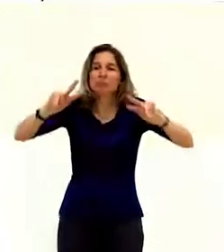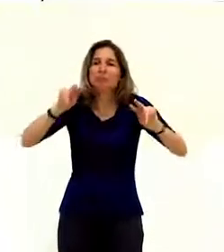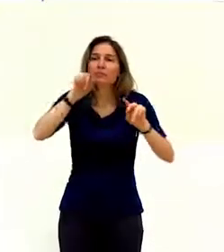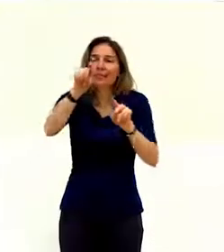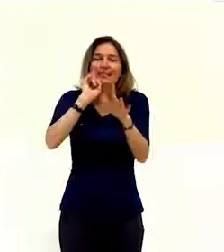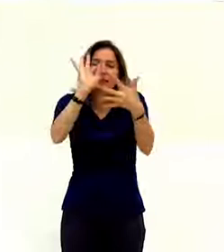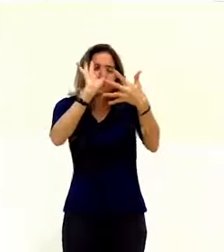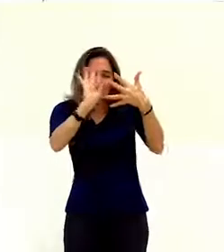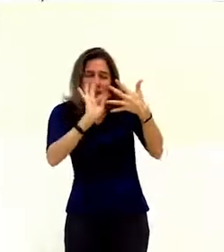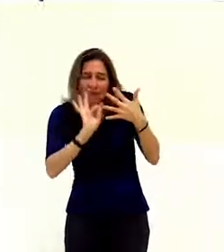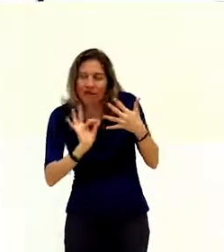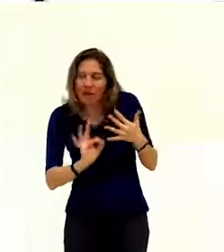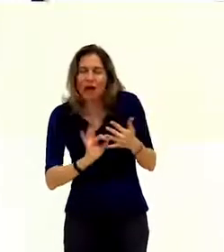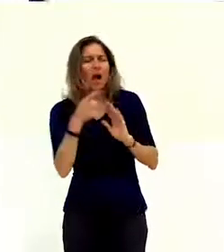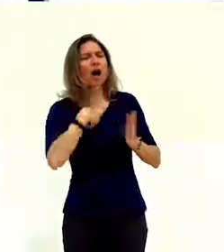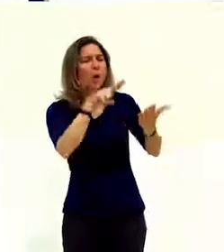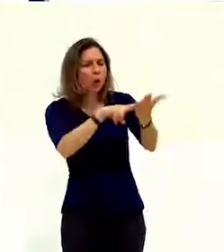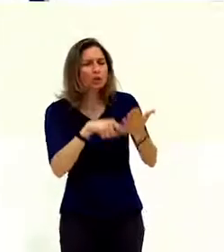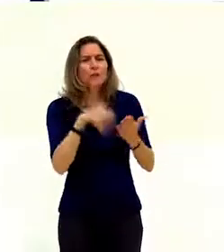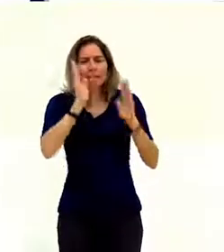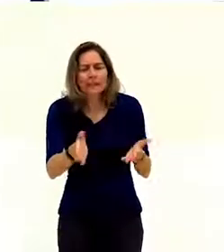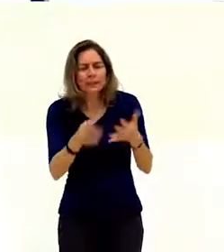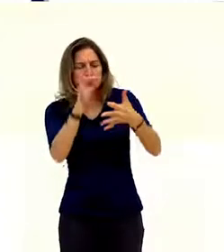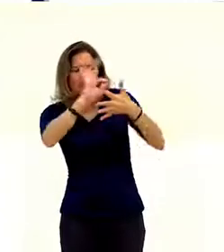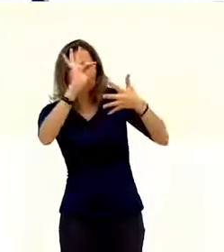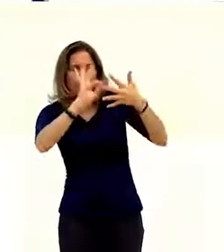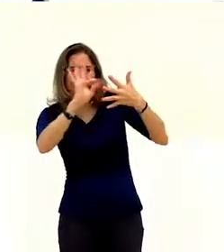the so-called contract specifications.